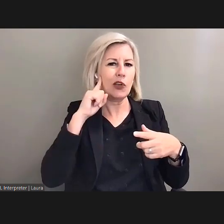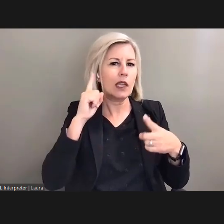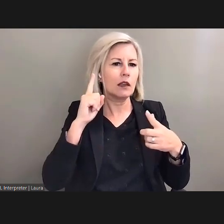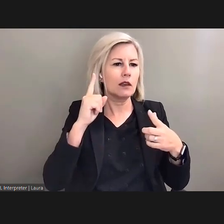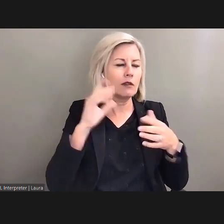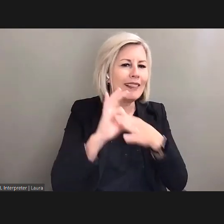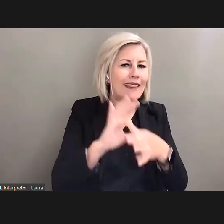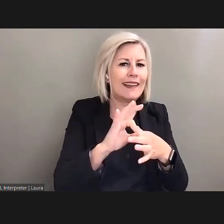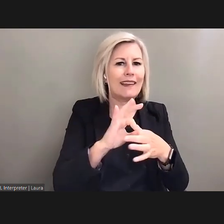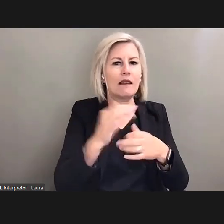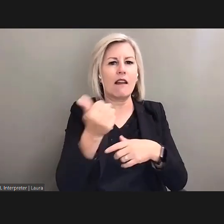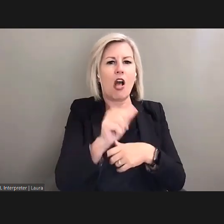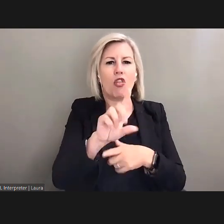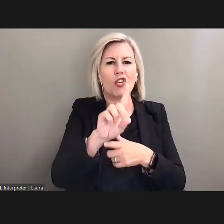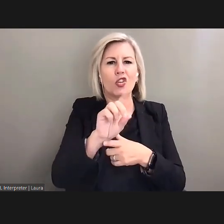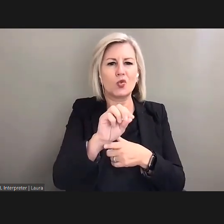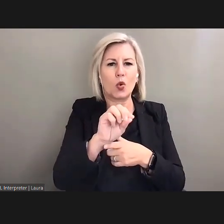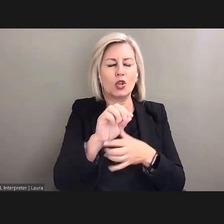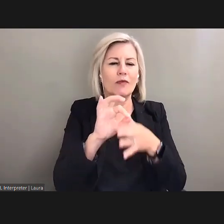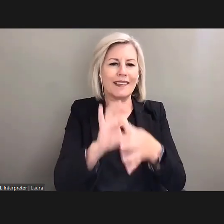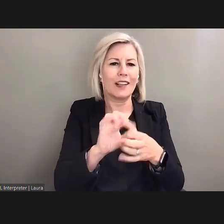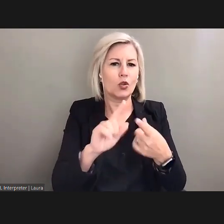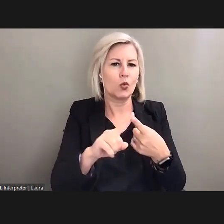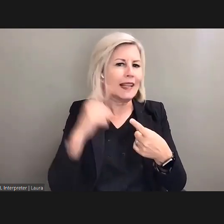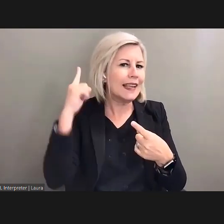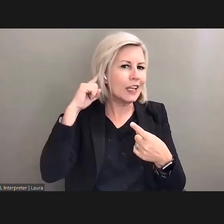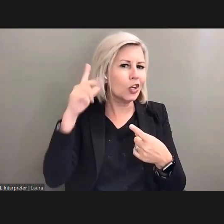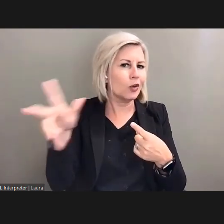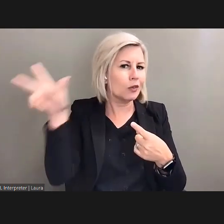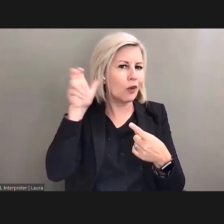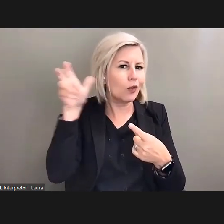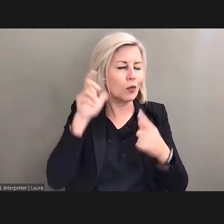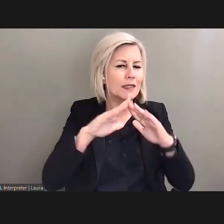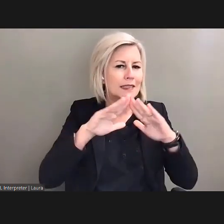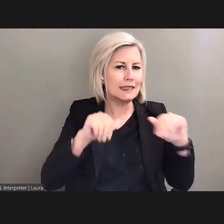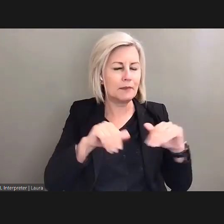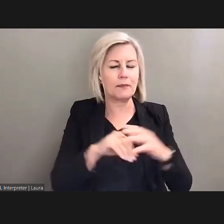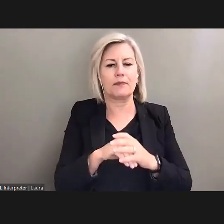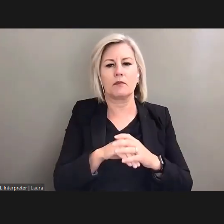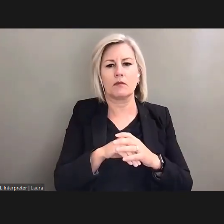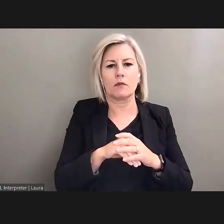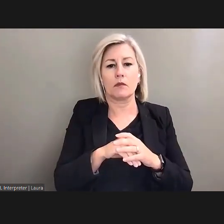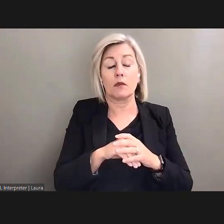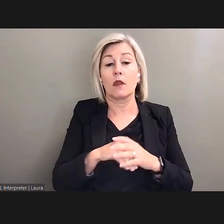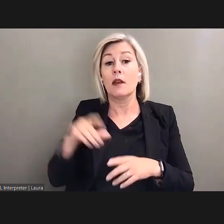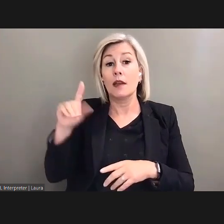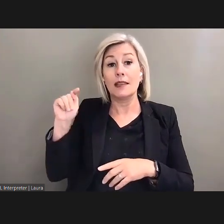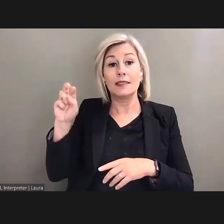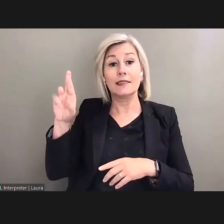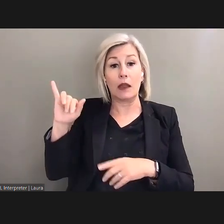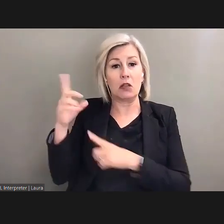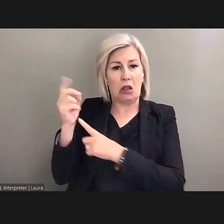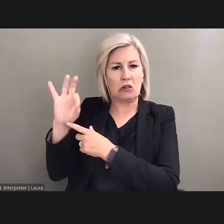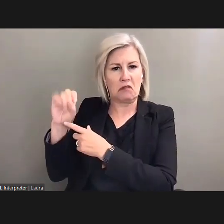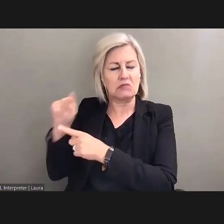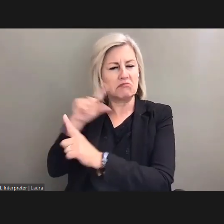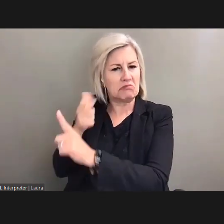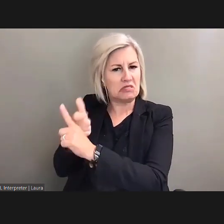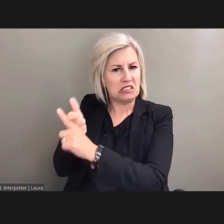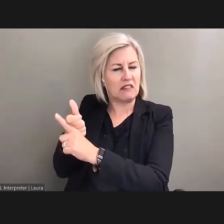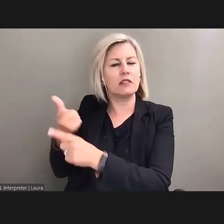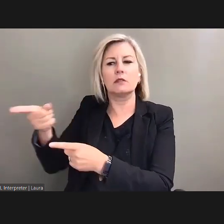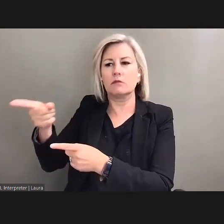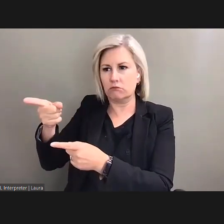disorders associated with the ear and the auditory system. Terry's a pediatric audiologist and he specializes in